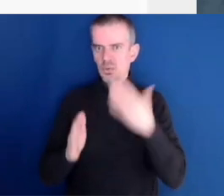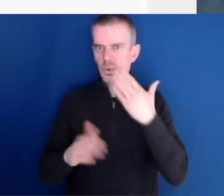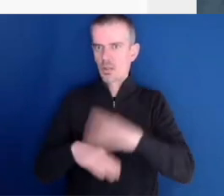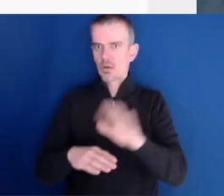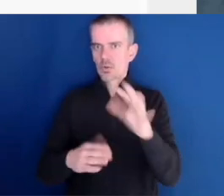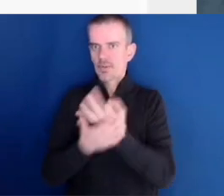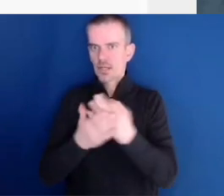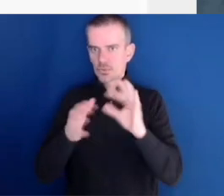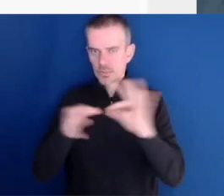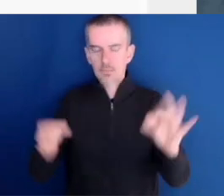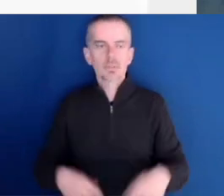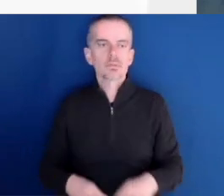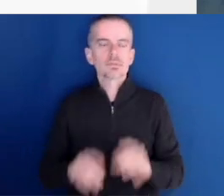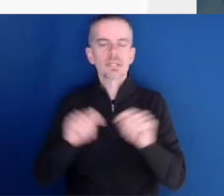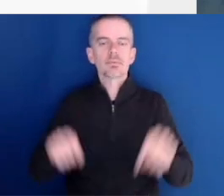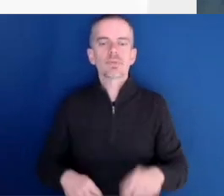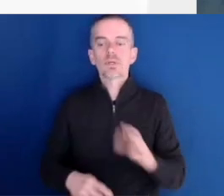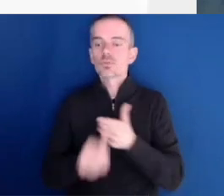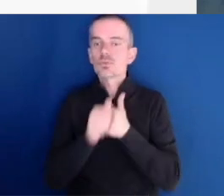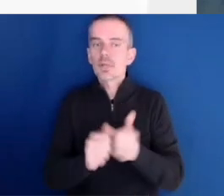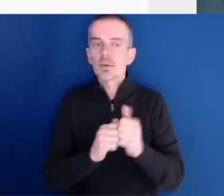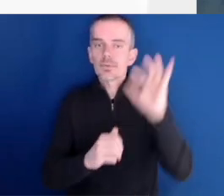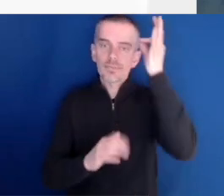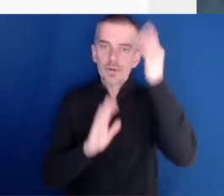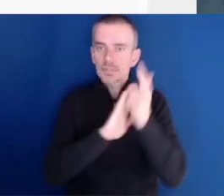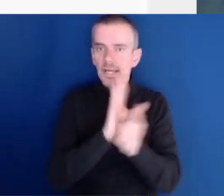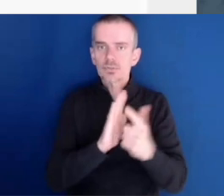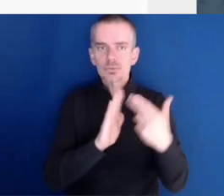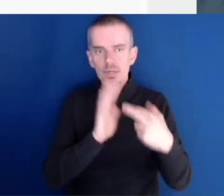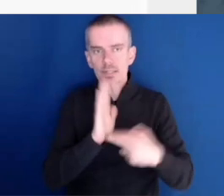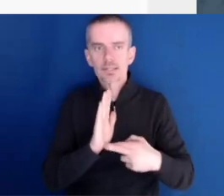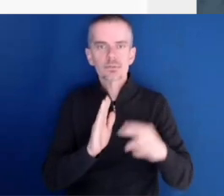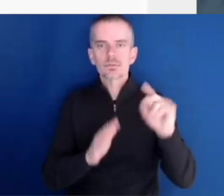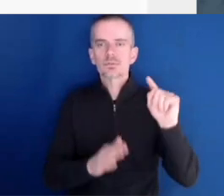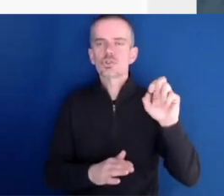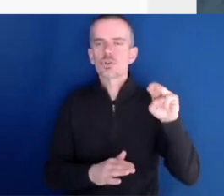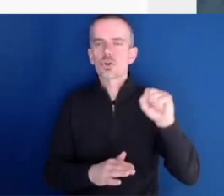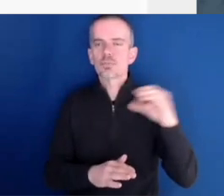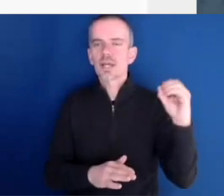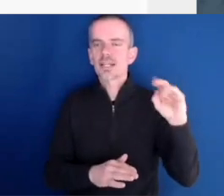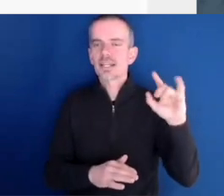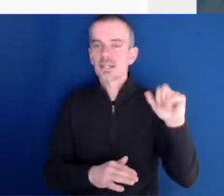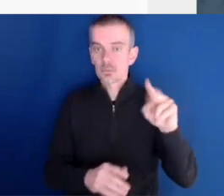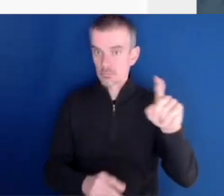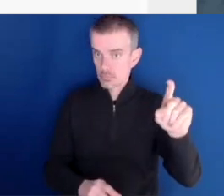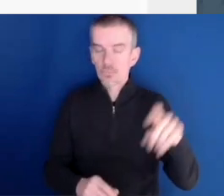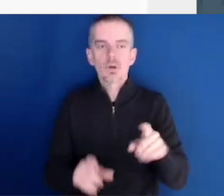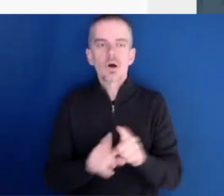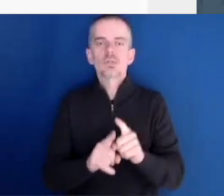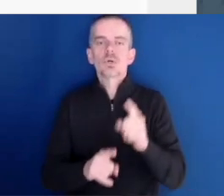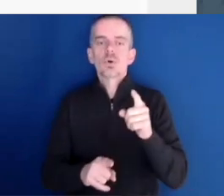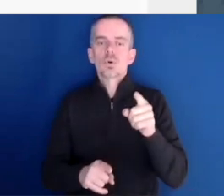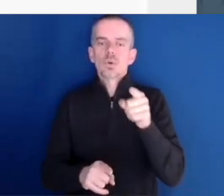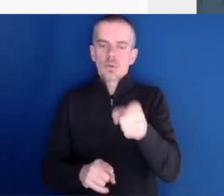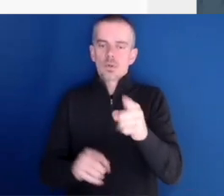organization comply with federal statutes or regulations or terms and conditions of the award? And also whether you maintained effective